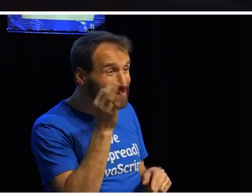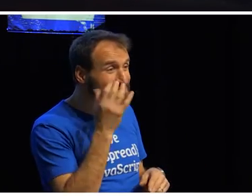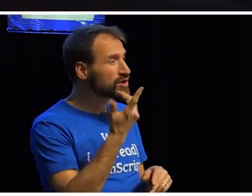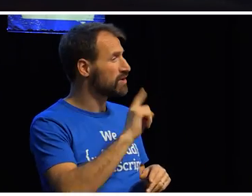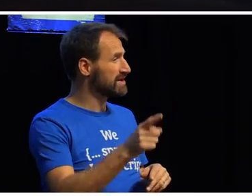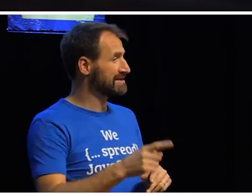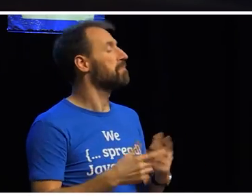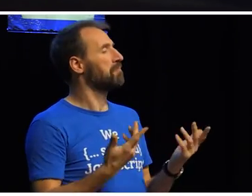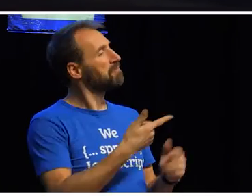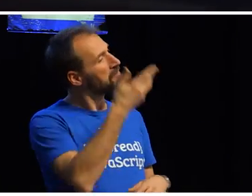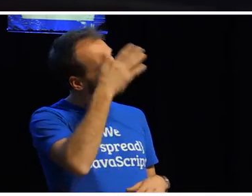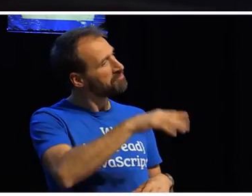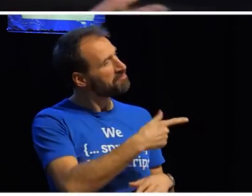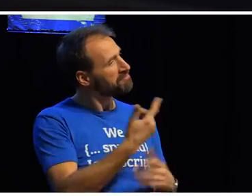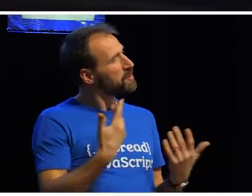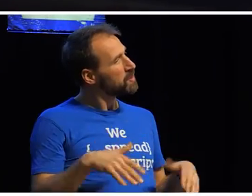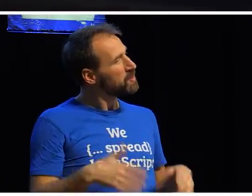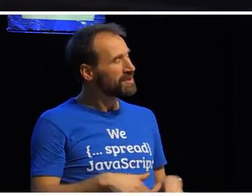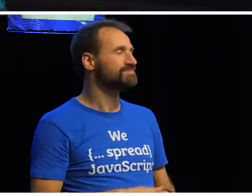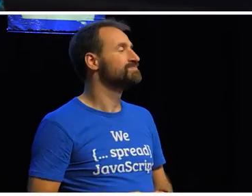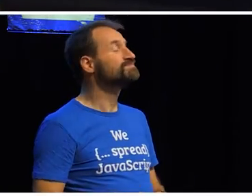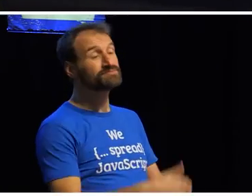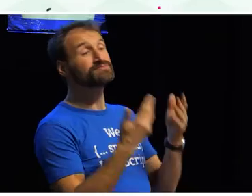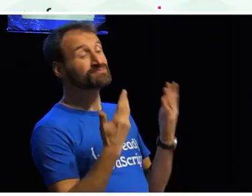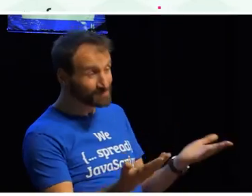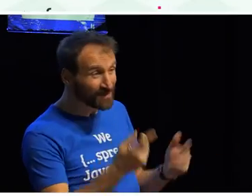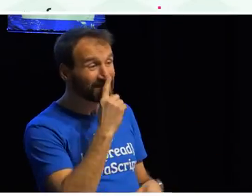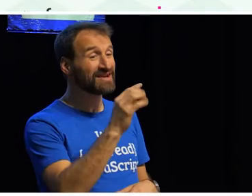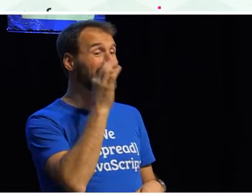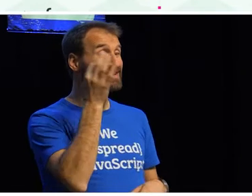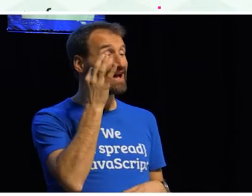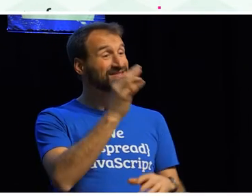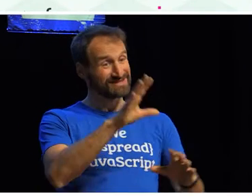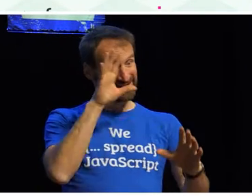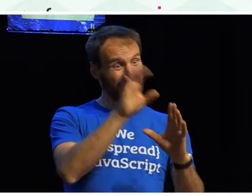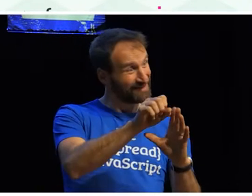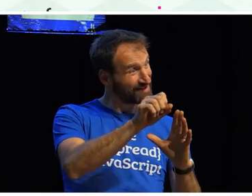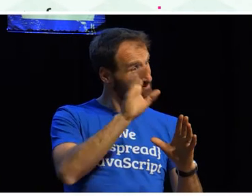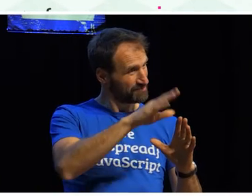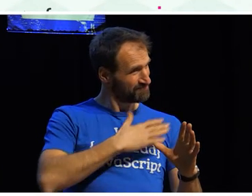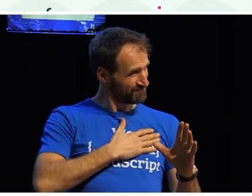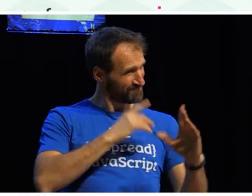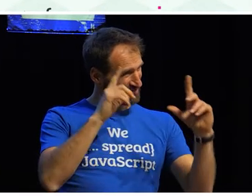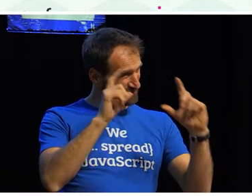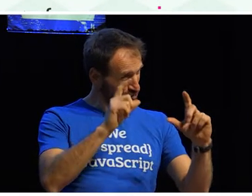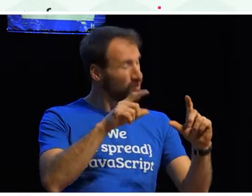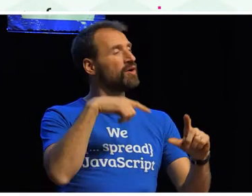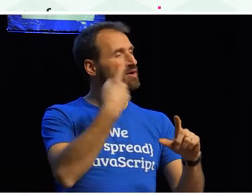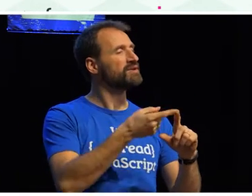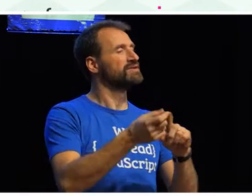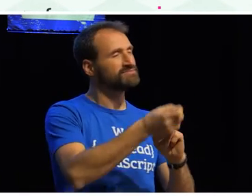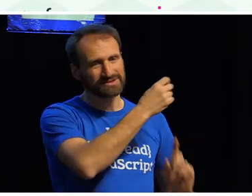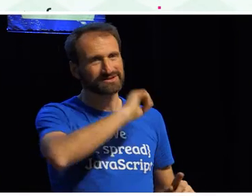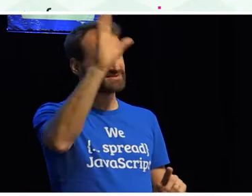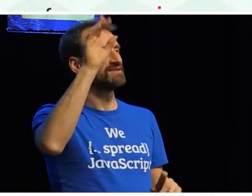smart. So anyway, so once a cat is detected from the photos, I'm sending that to the cloud in the array.